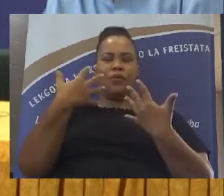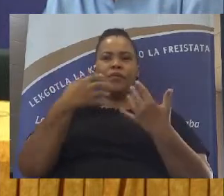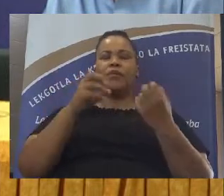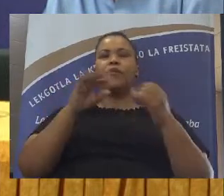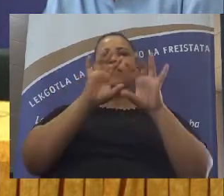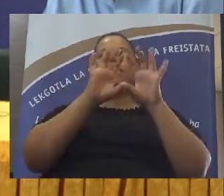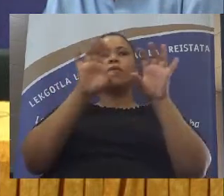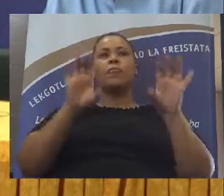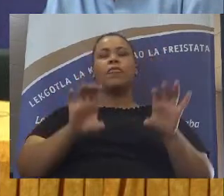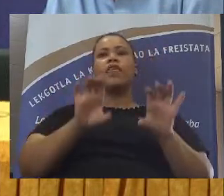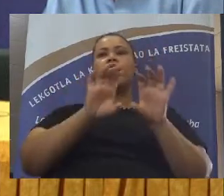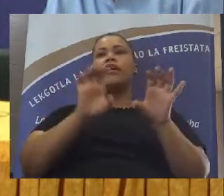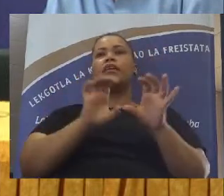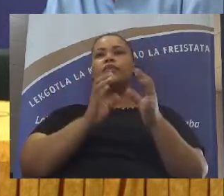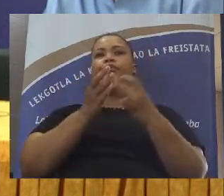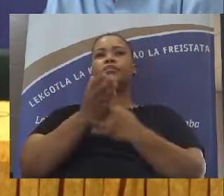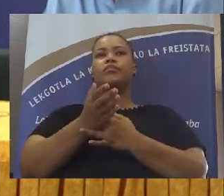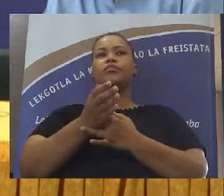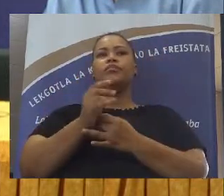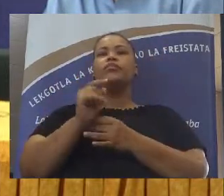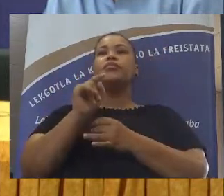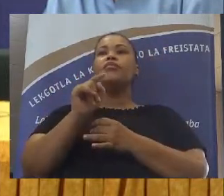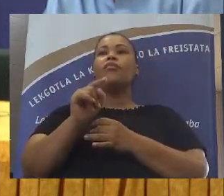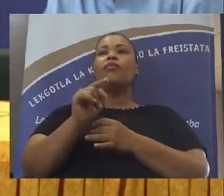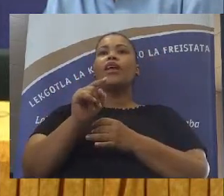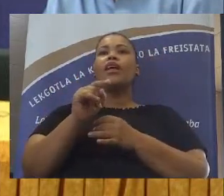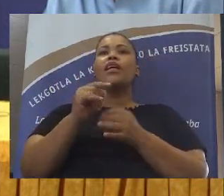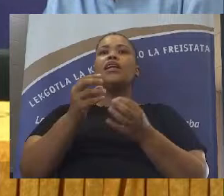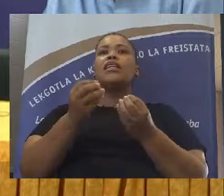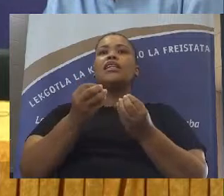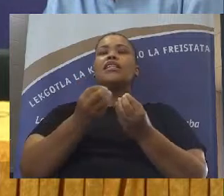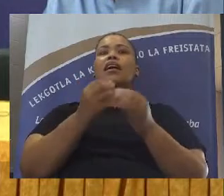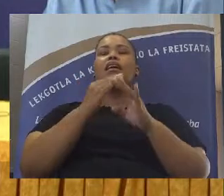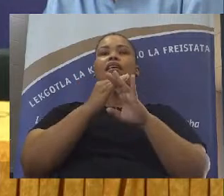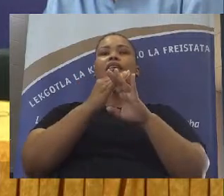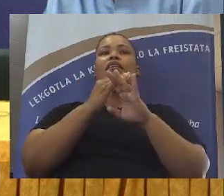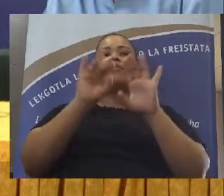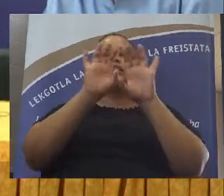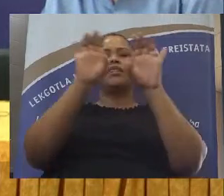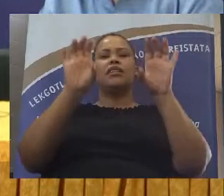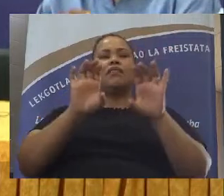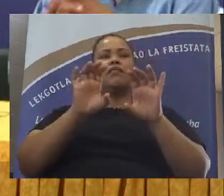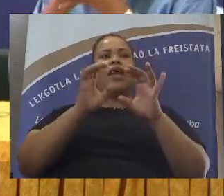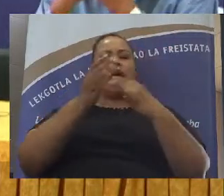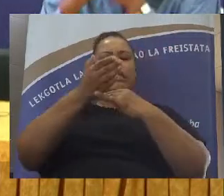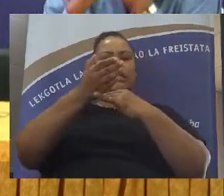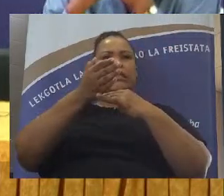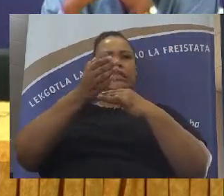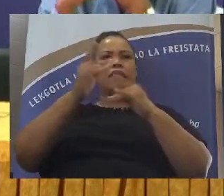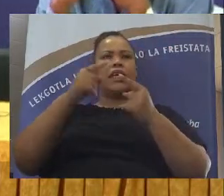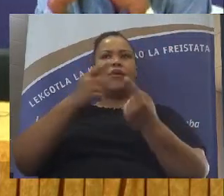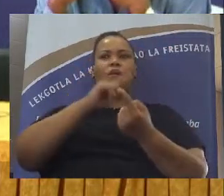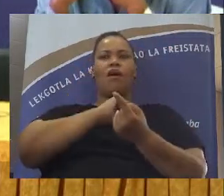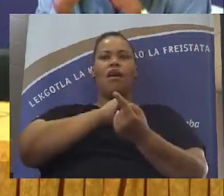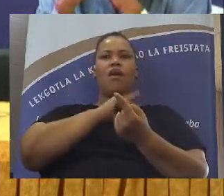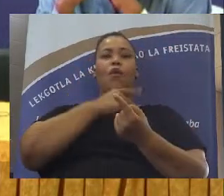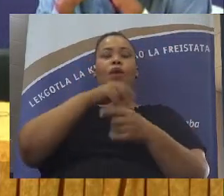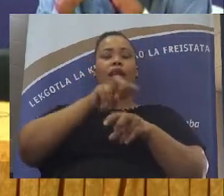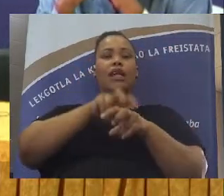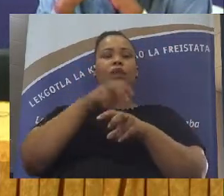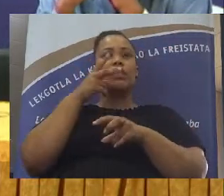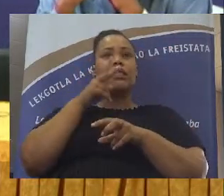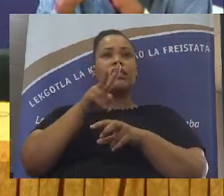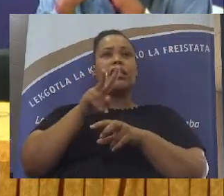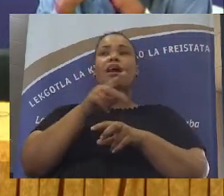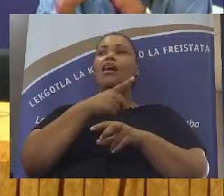and the access to certificates, this is a red tape. If you can't get access to it, why is it that you can't get access? We need to look at that. So we